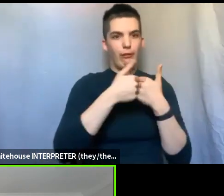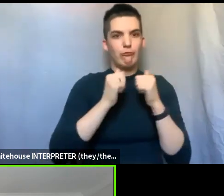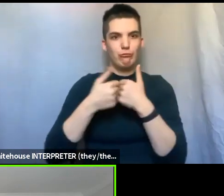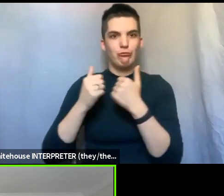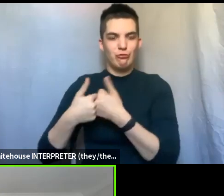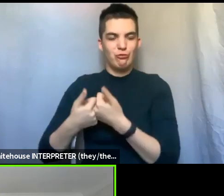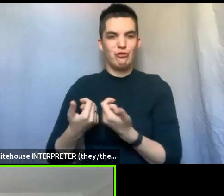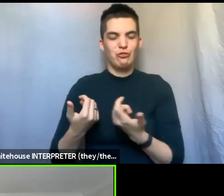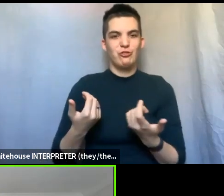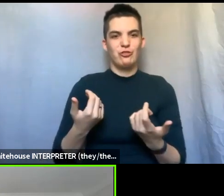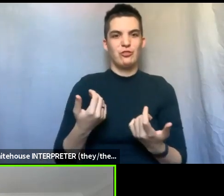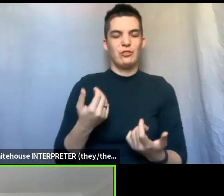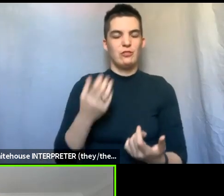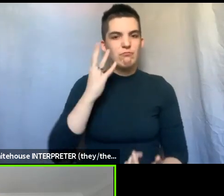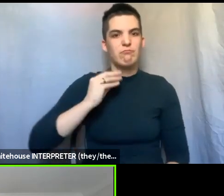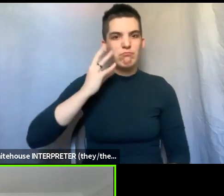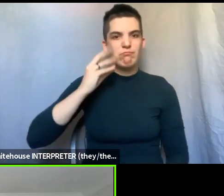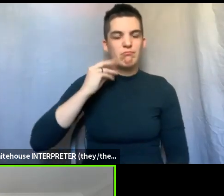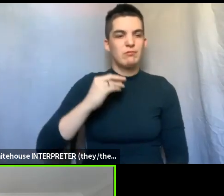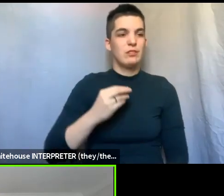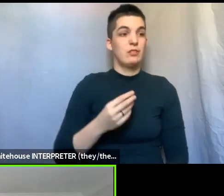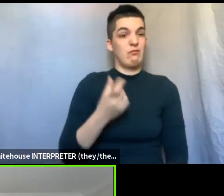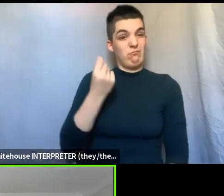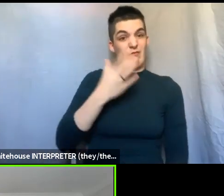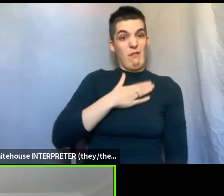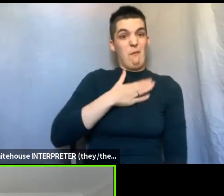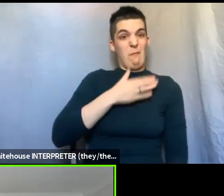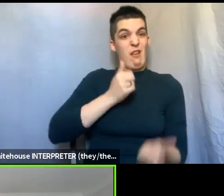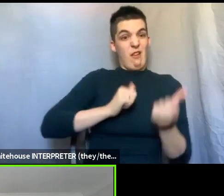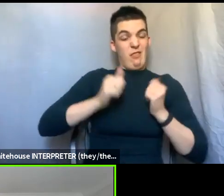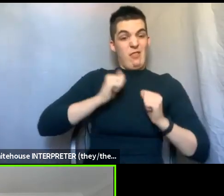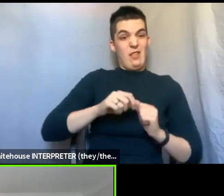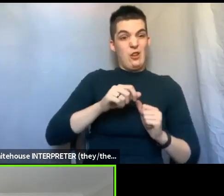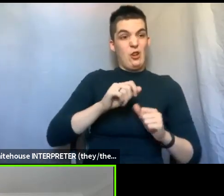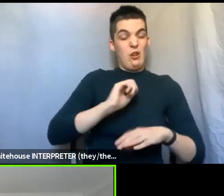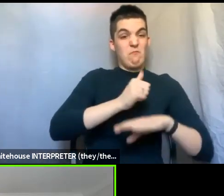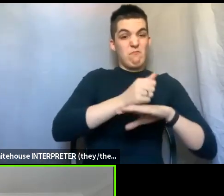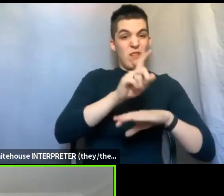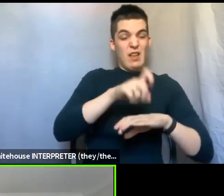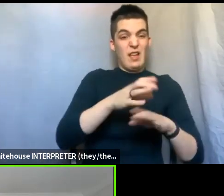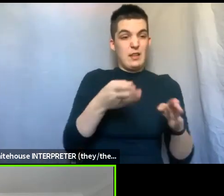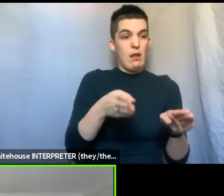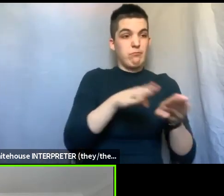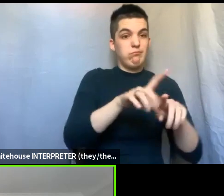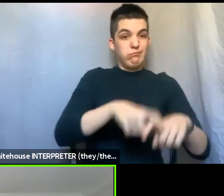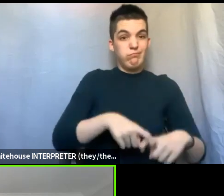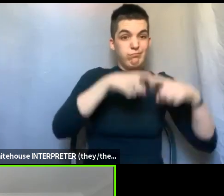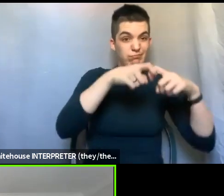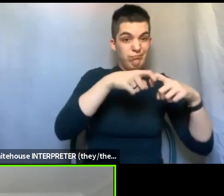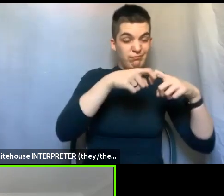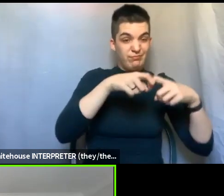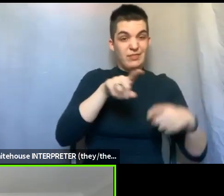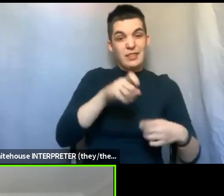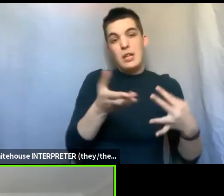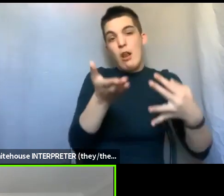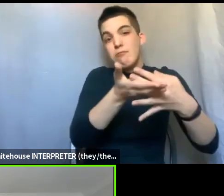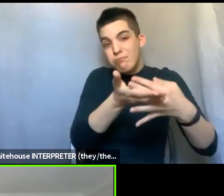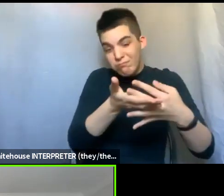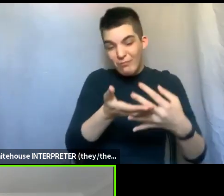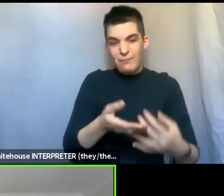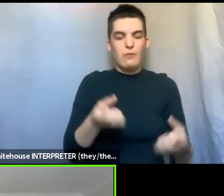one whose theater had to close, had to take a pause, had to take an intermission for many, many